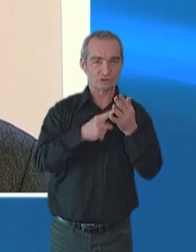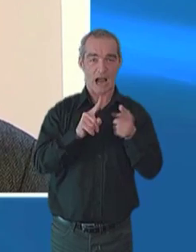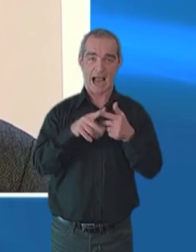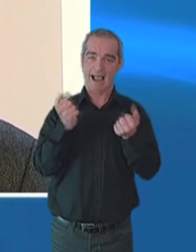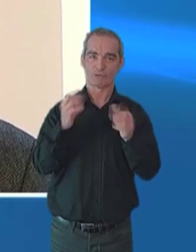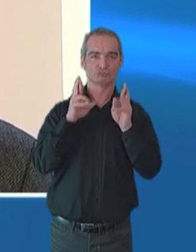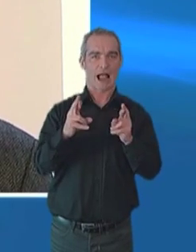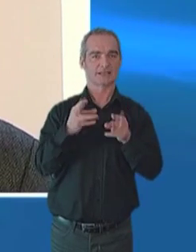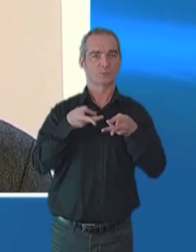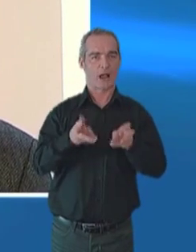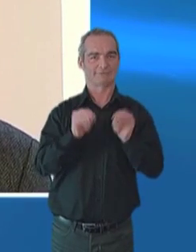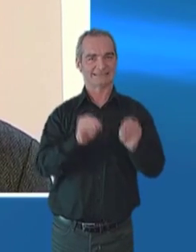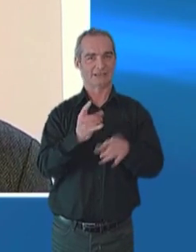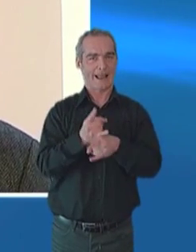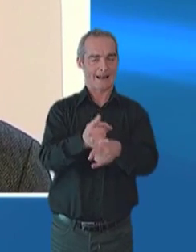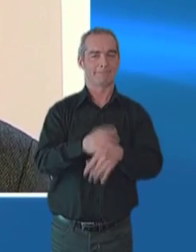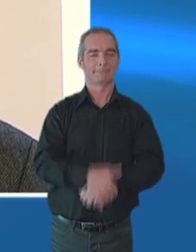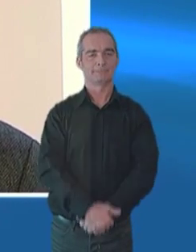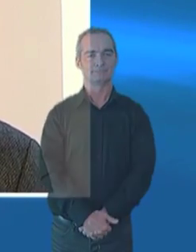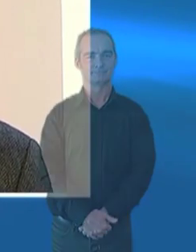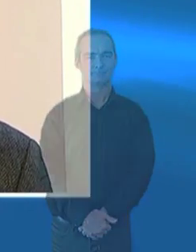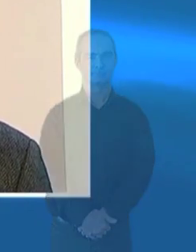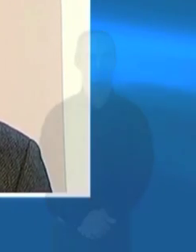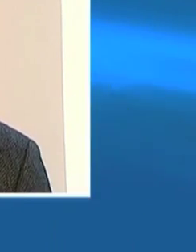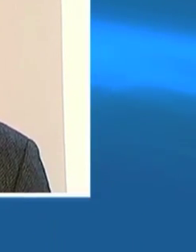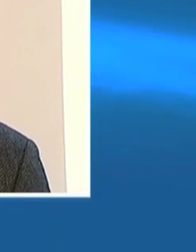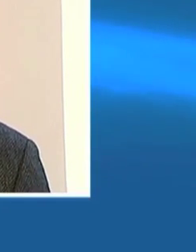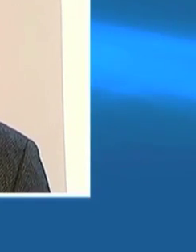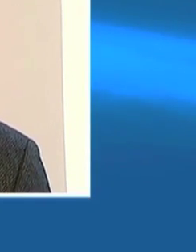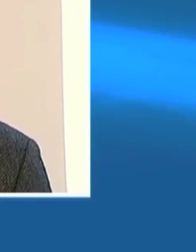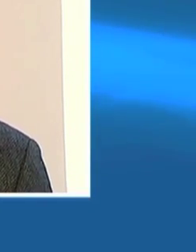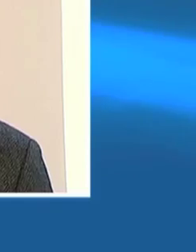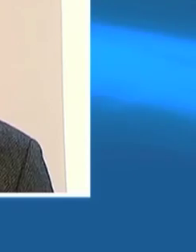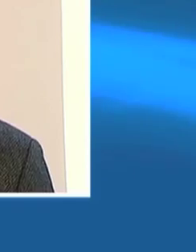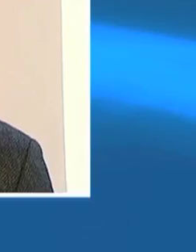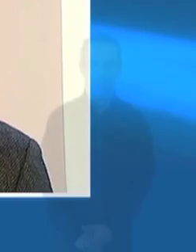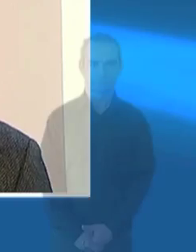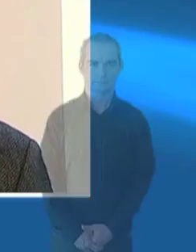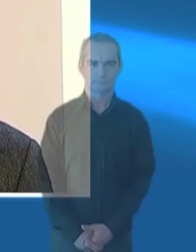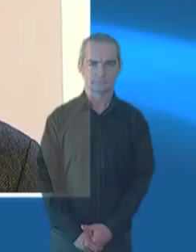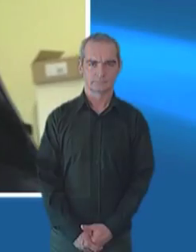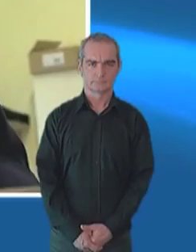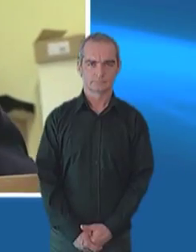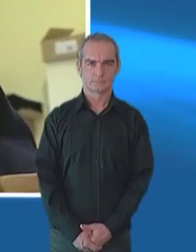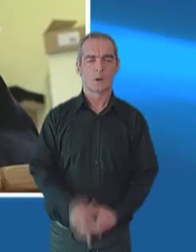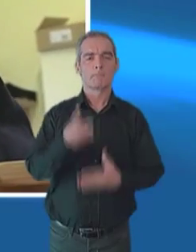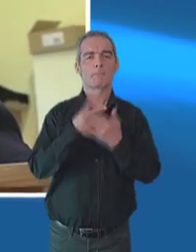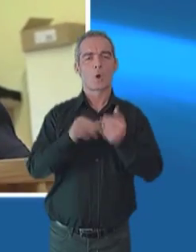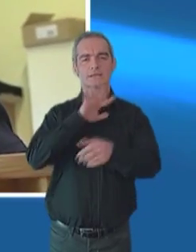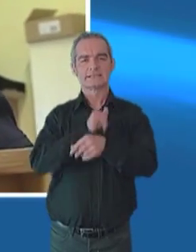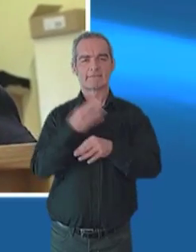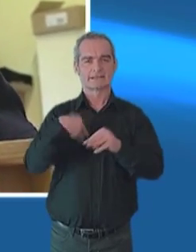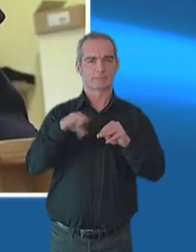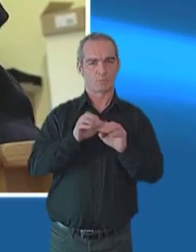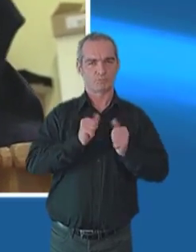better resourced, there is real expertise there and a real chance of proper, appropriate help. At both St Joseph's